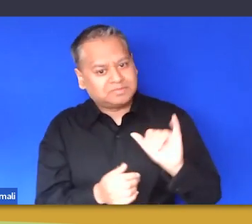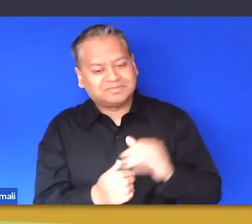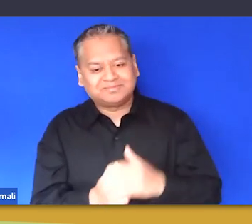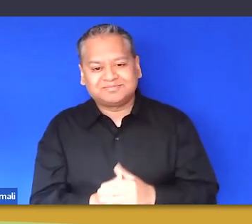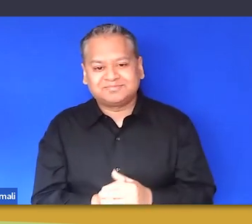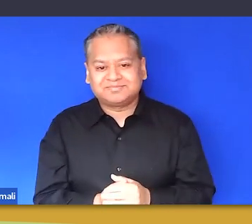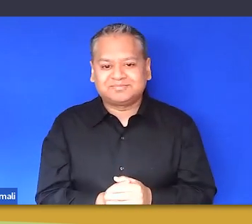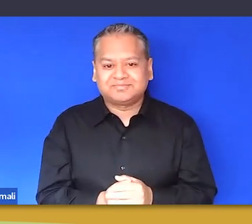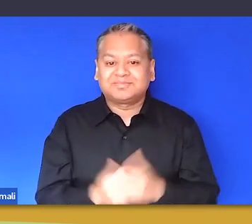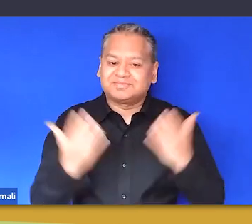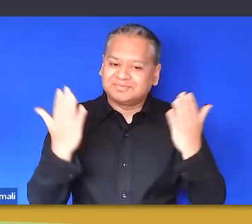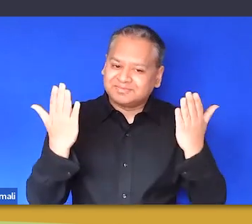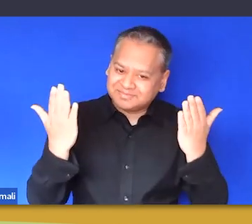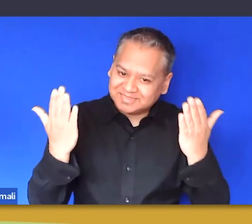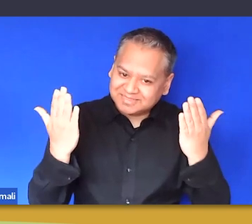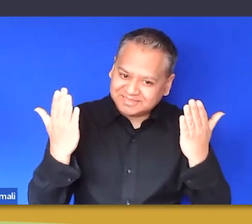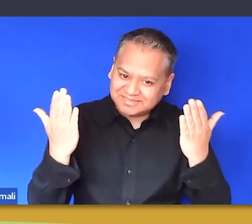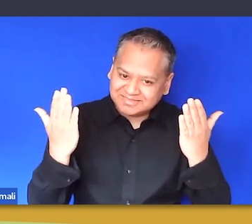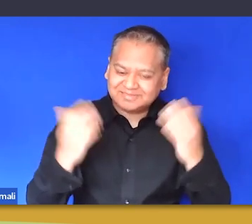HGCM.